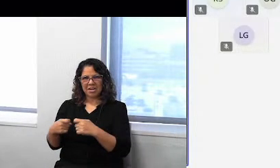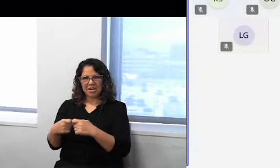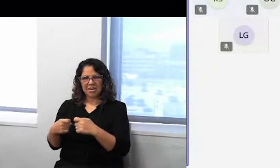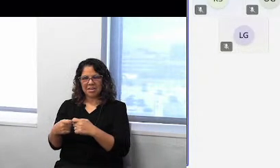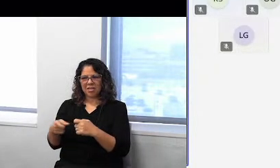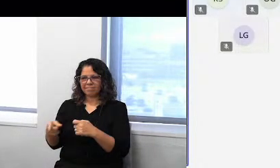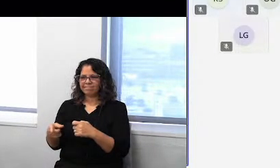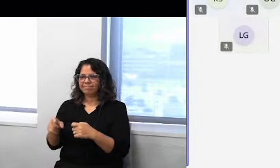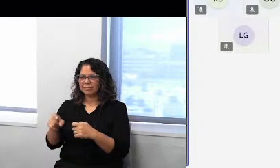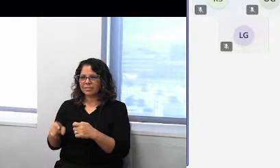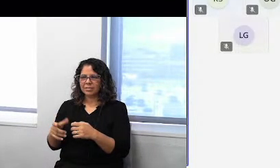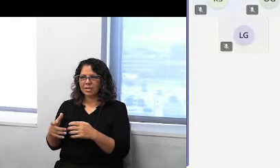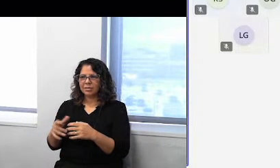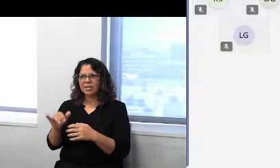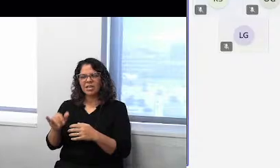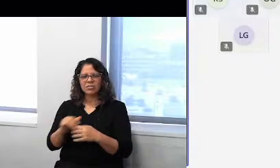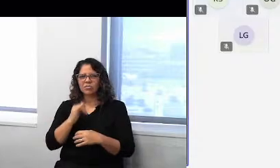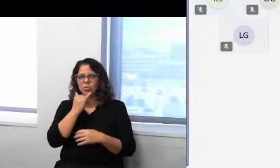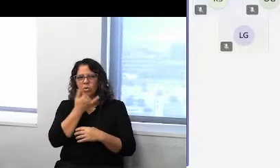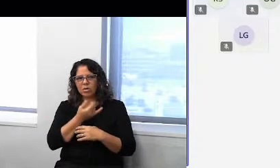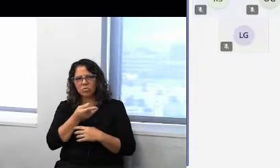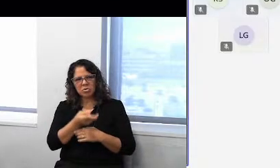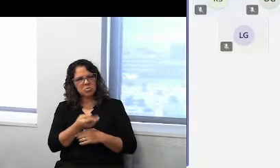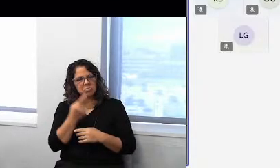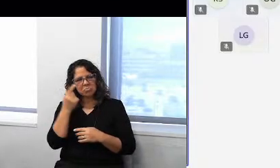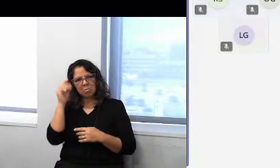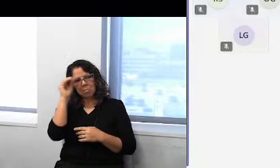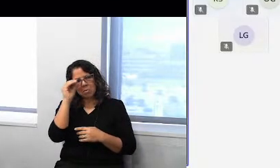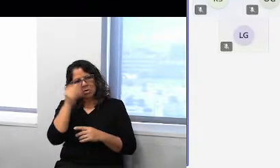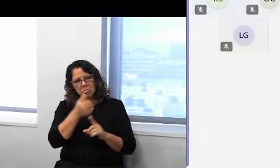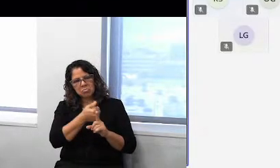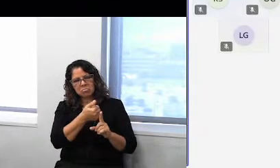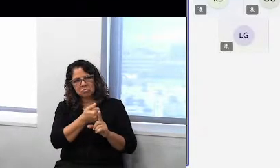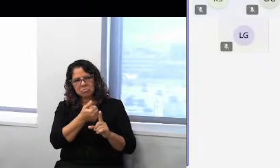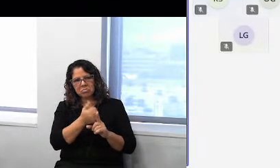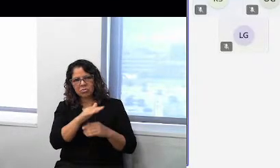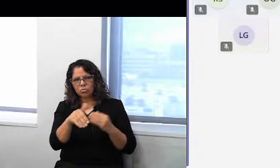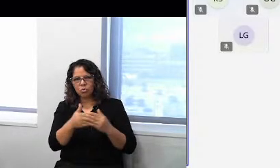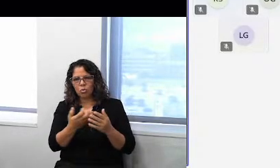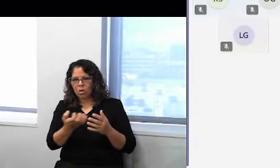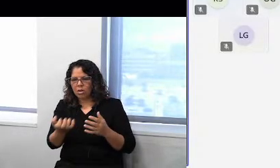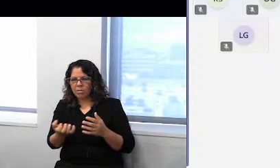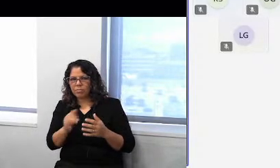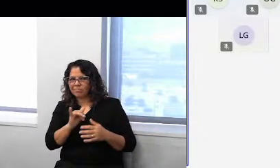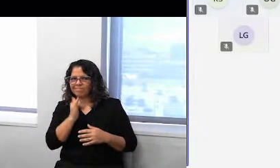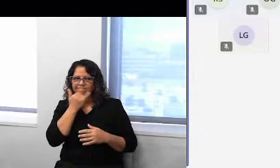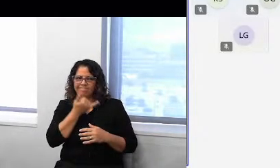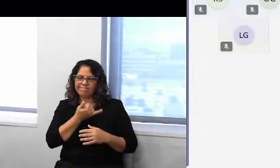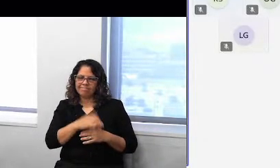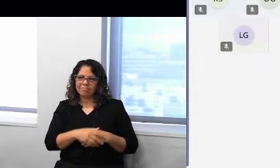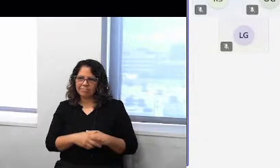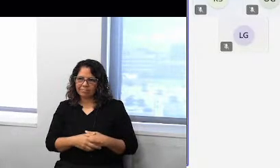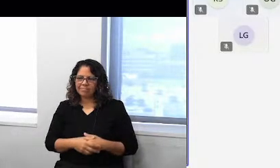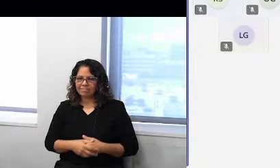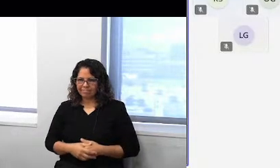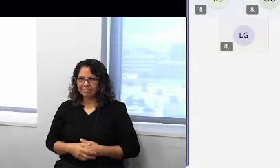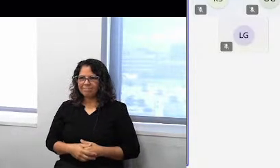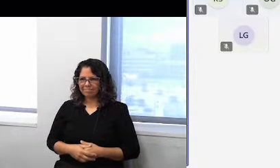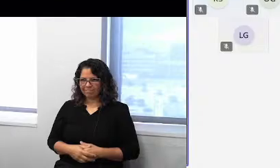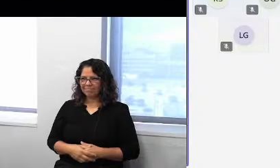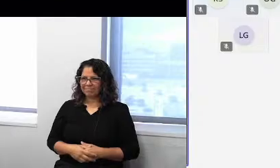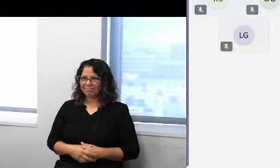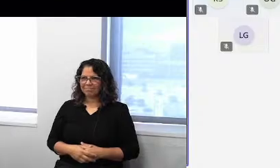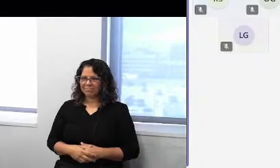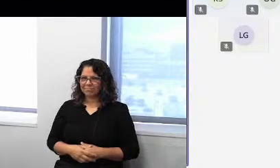an assumption that you're making on all pieces of equipment, and that is not correct. So